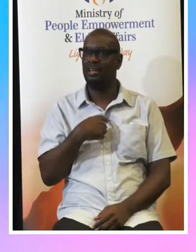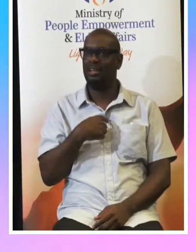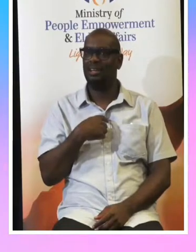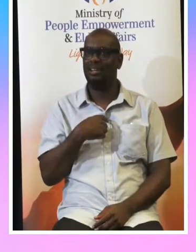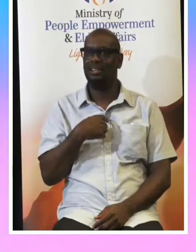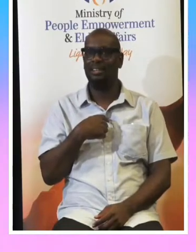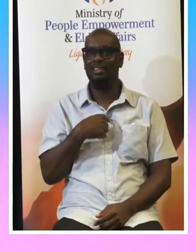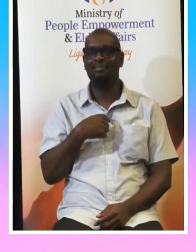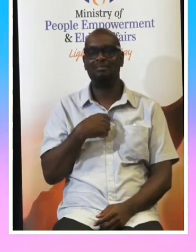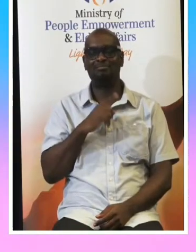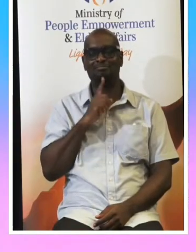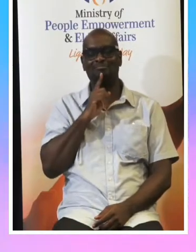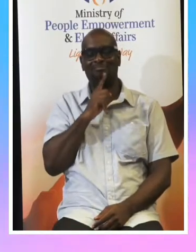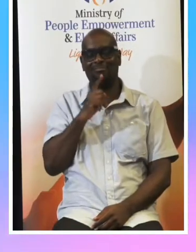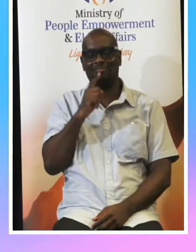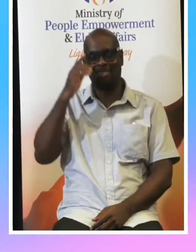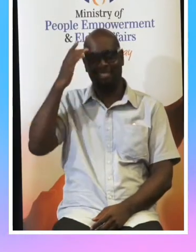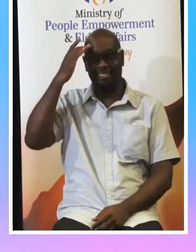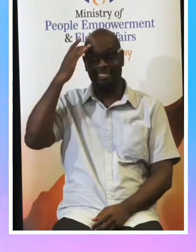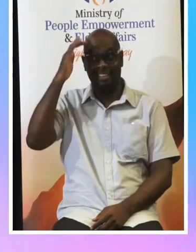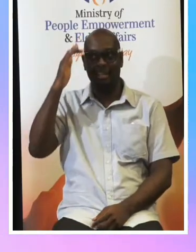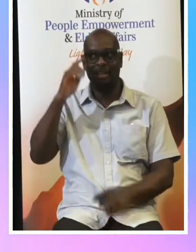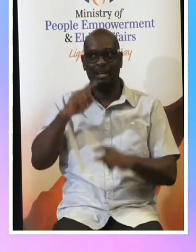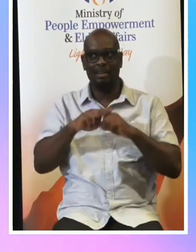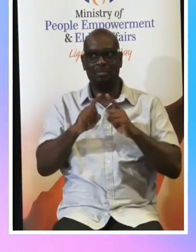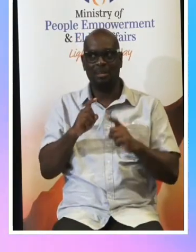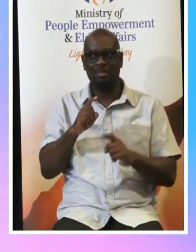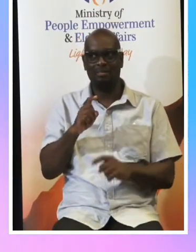occasionally. Nothing else would do.